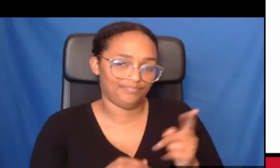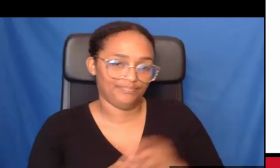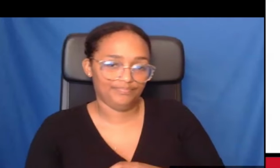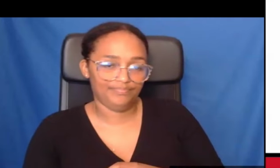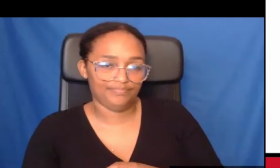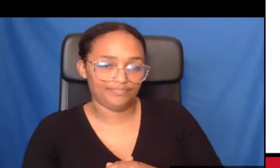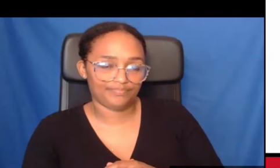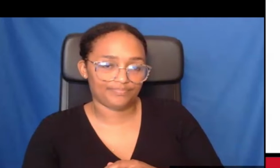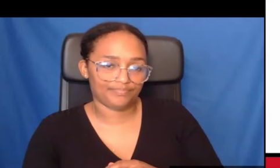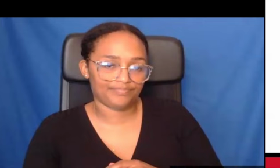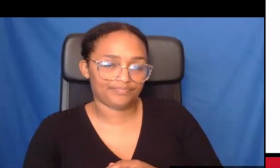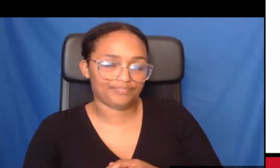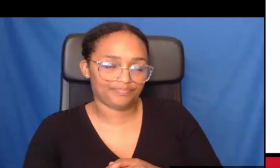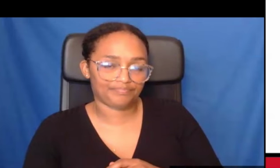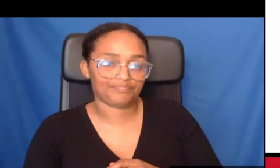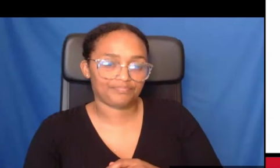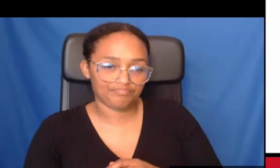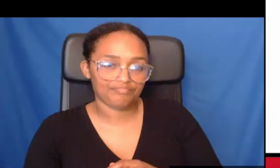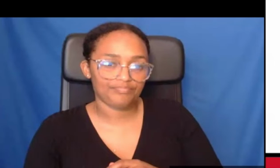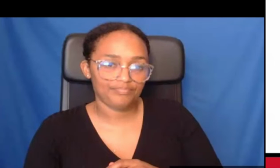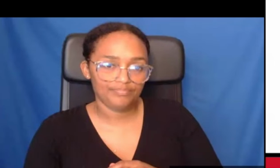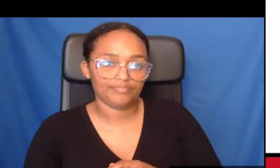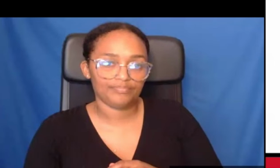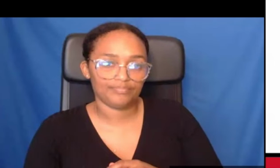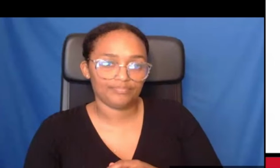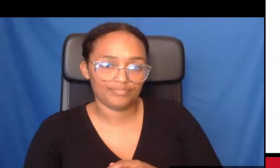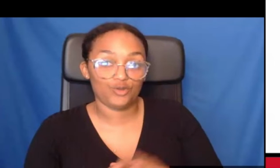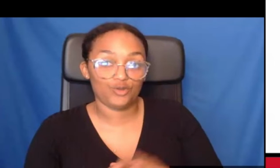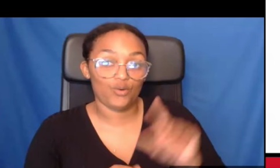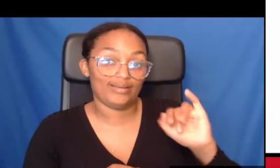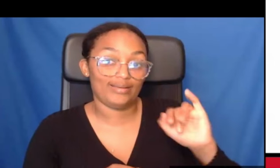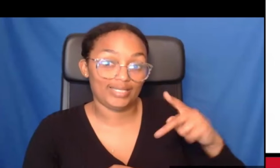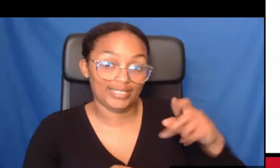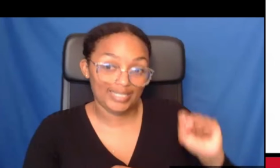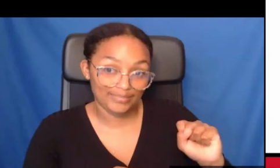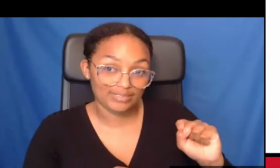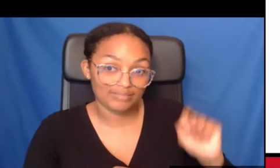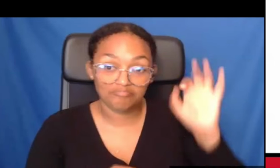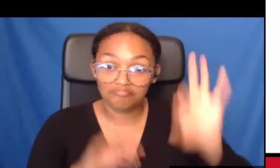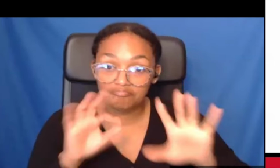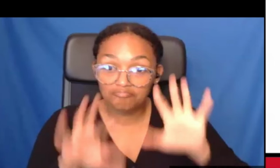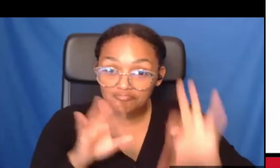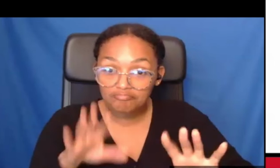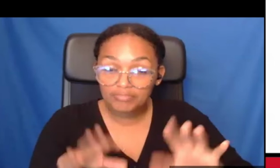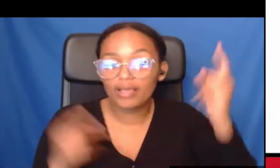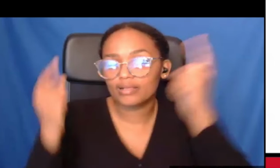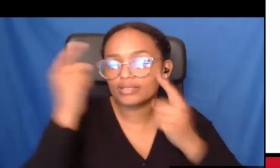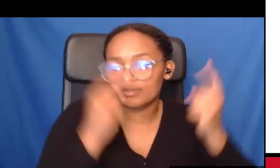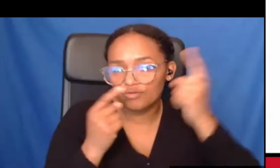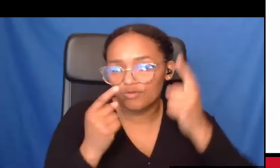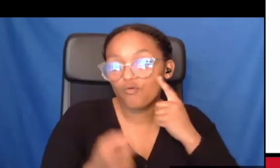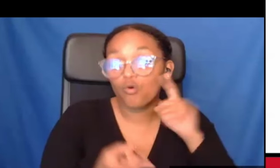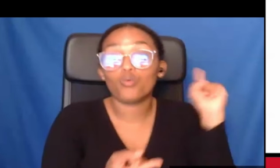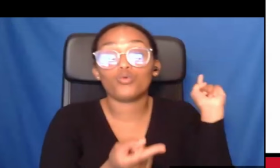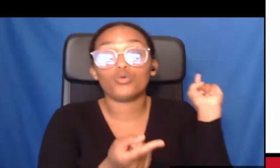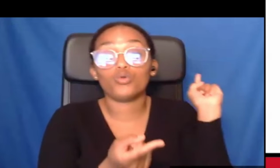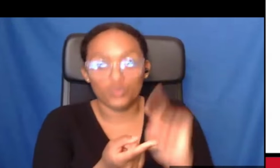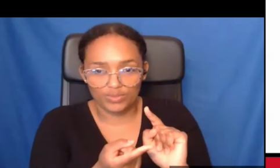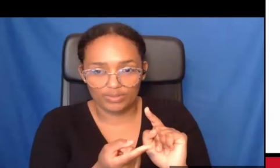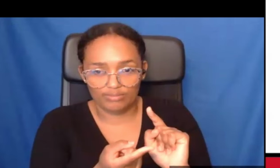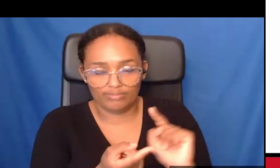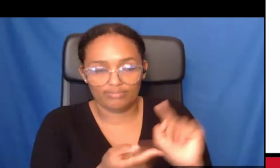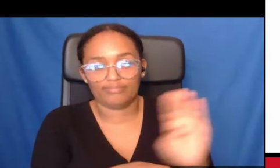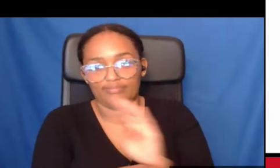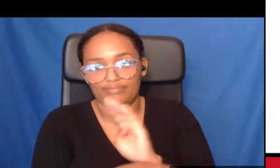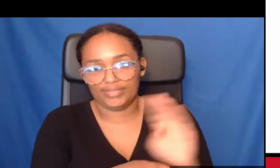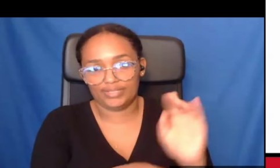All right, so there's a few of these slides, tips and considerations for reducing business risk. All of these tips and